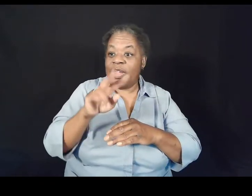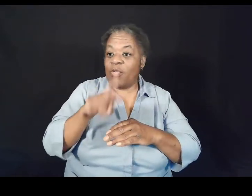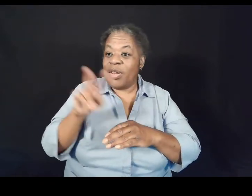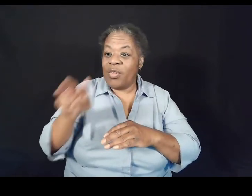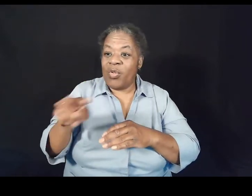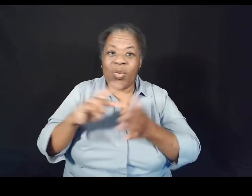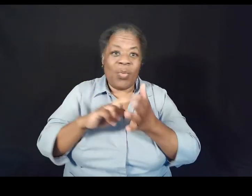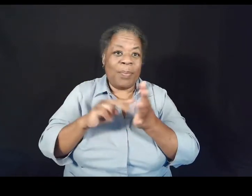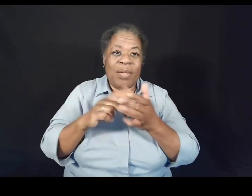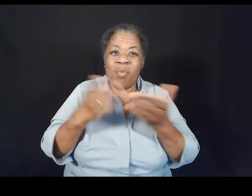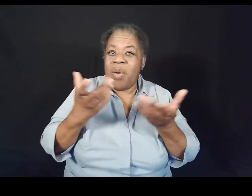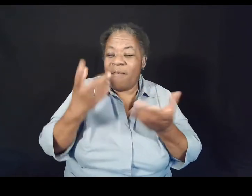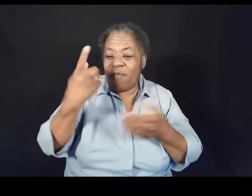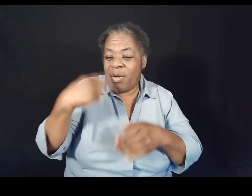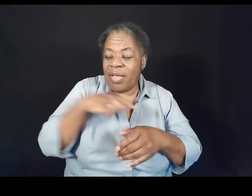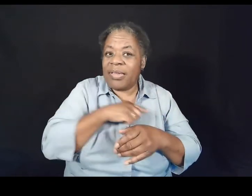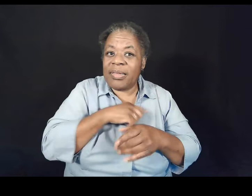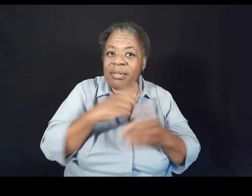2022? Well,